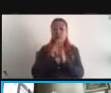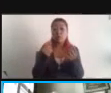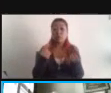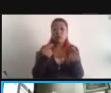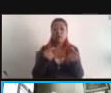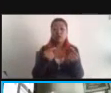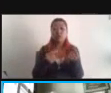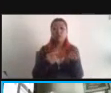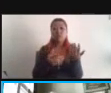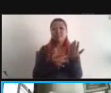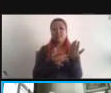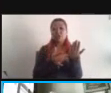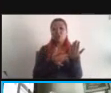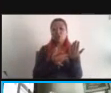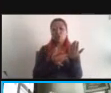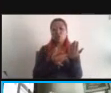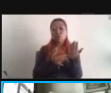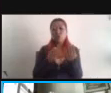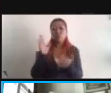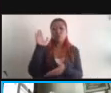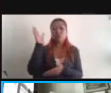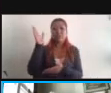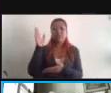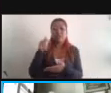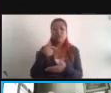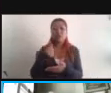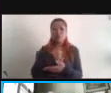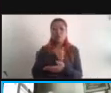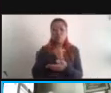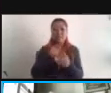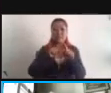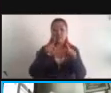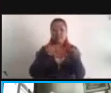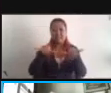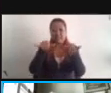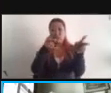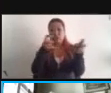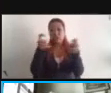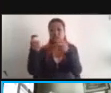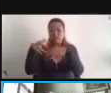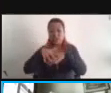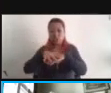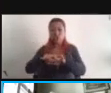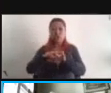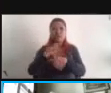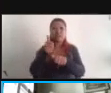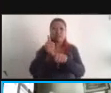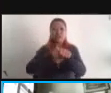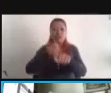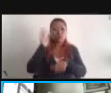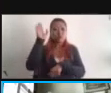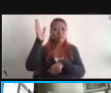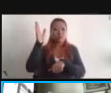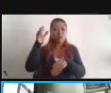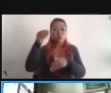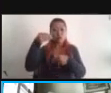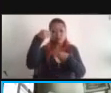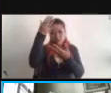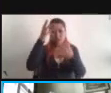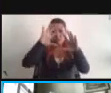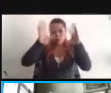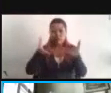technical briefs, and they take a lot of these standards and they integrate it, and each one of these technical briefs basically provides you an overview of the